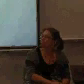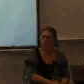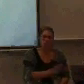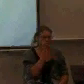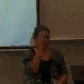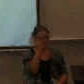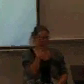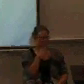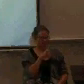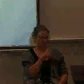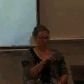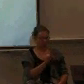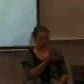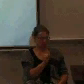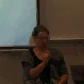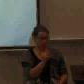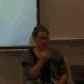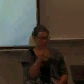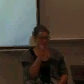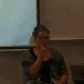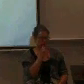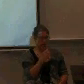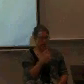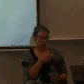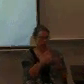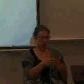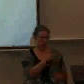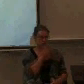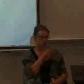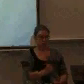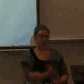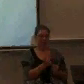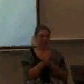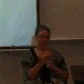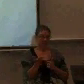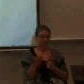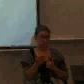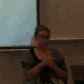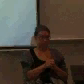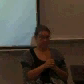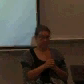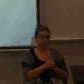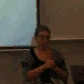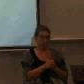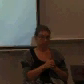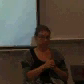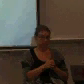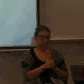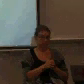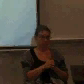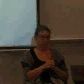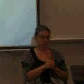Why may they not be considered truly living organisms?